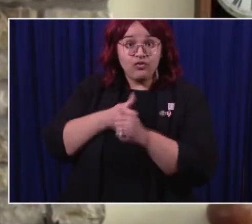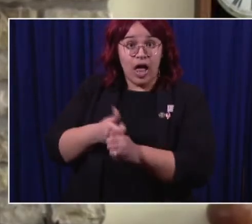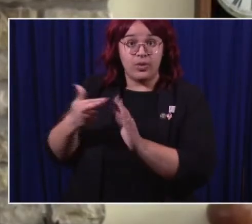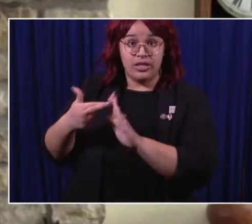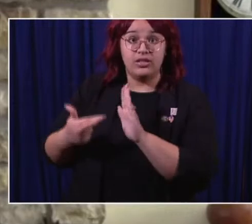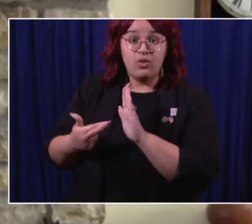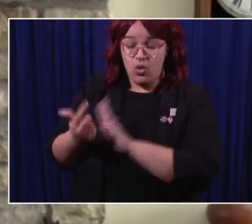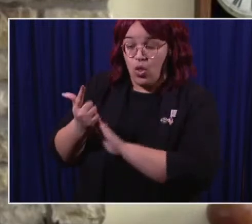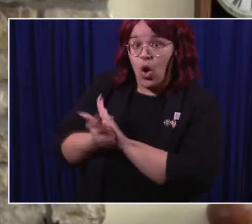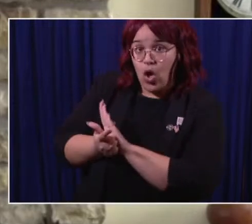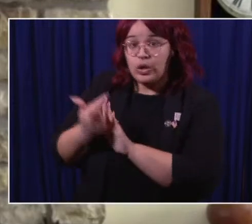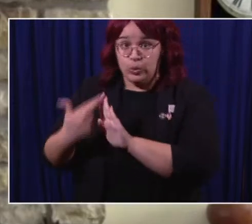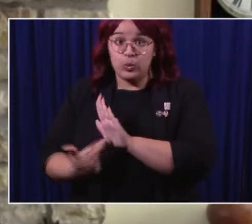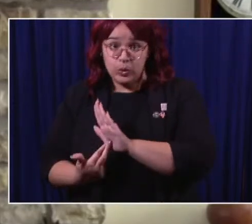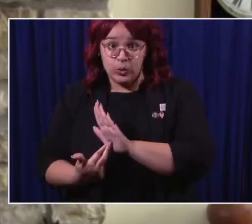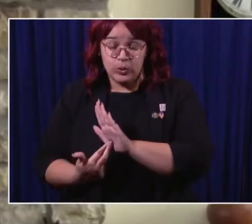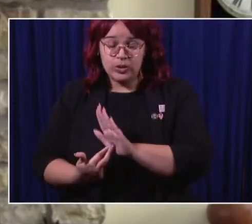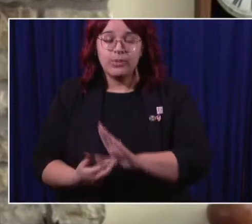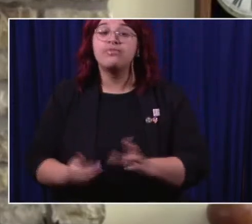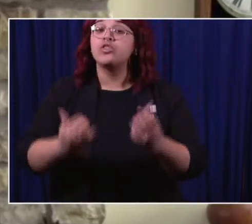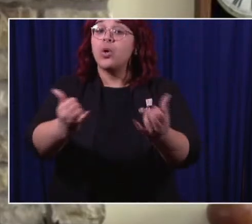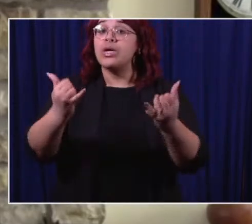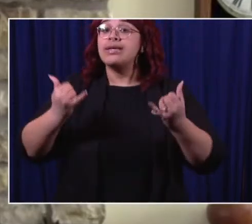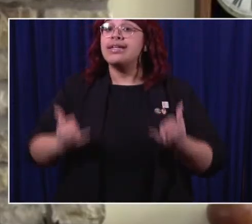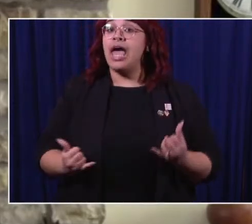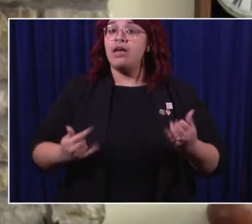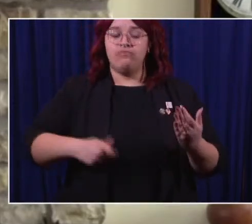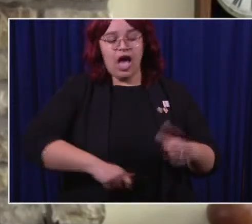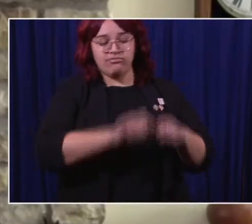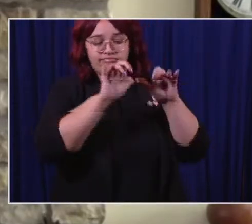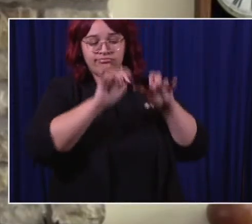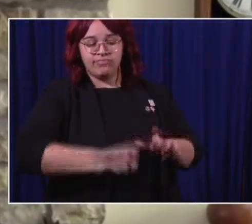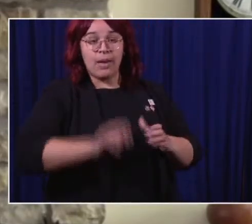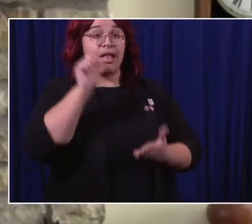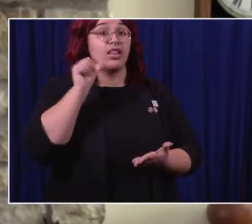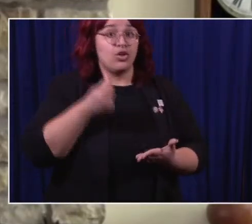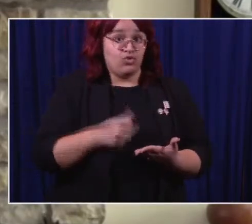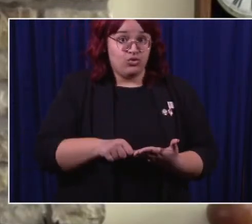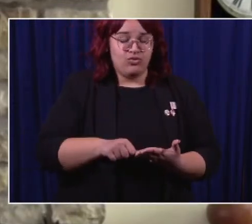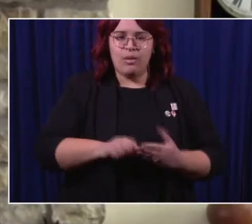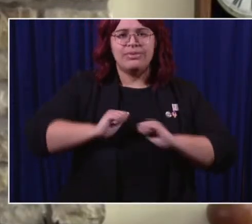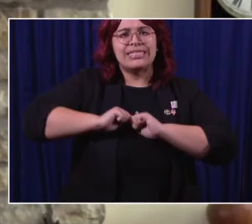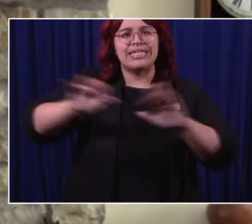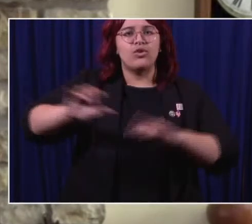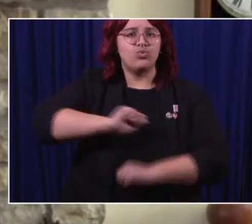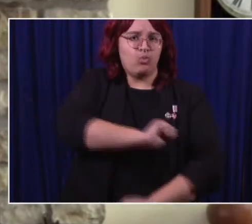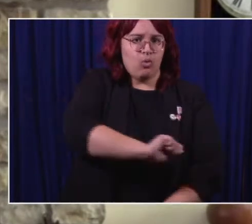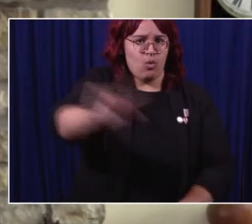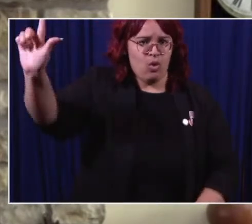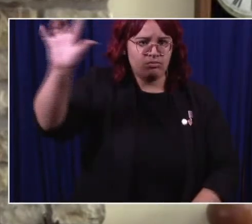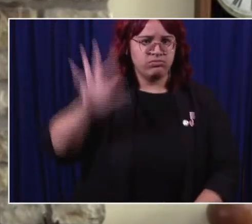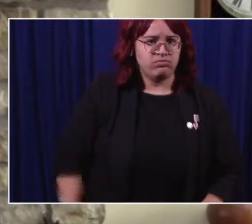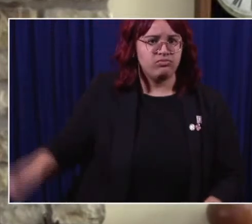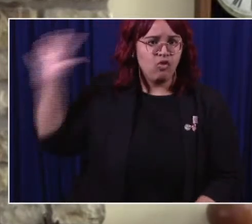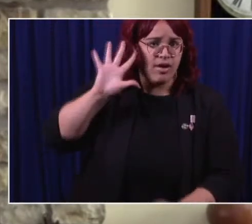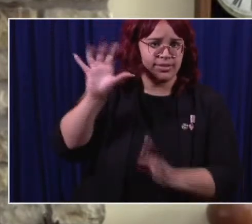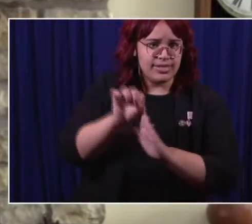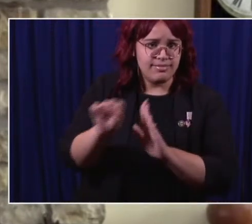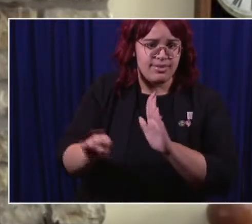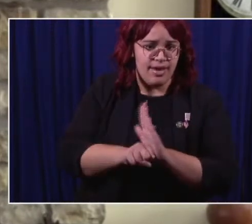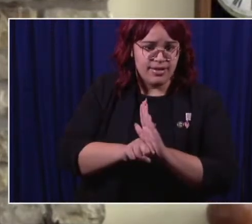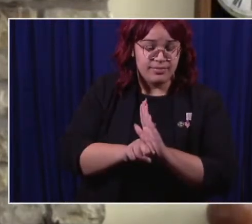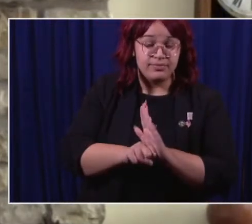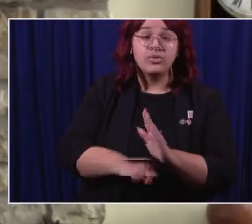them of two very important things. One, that each nursing home needs to